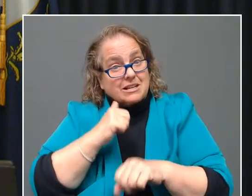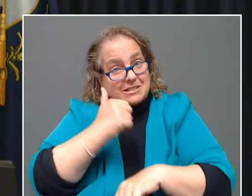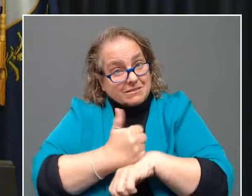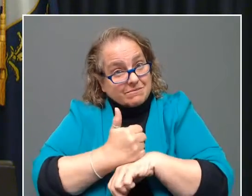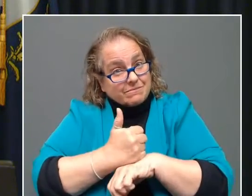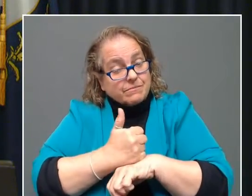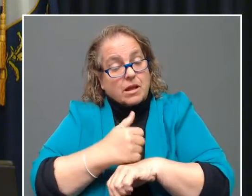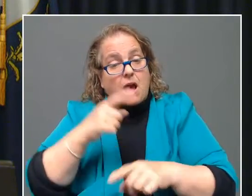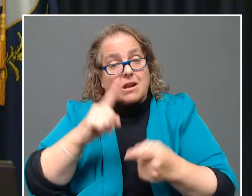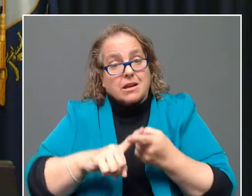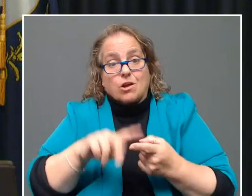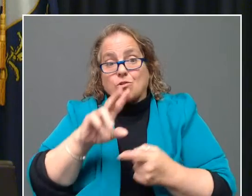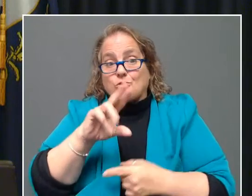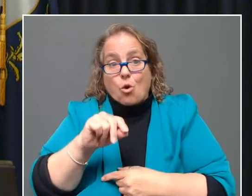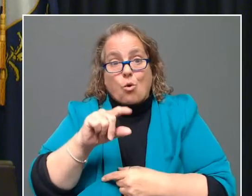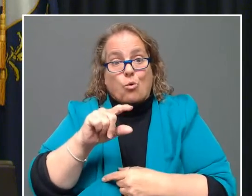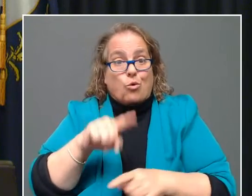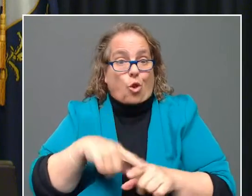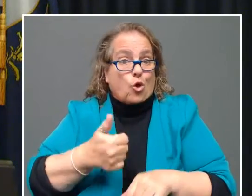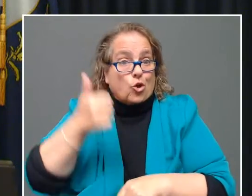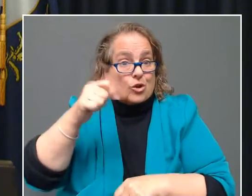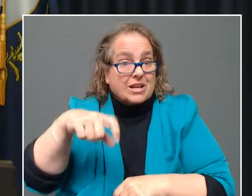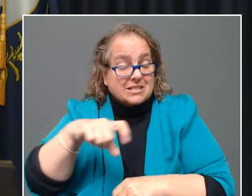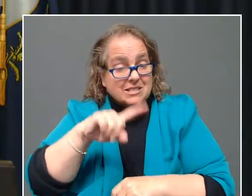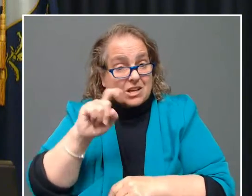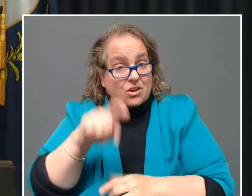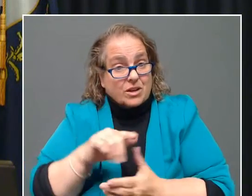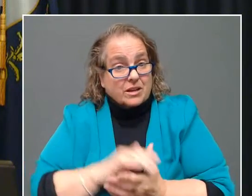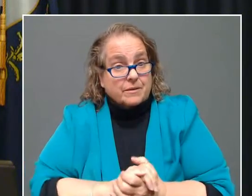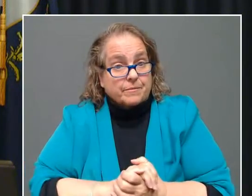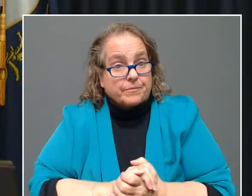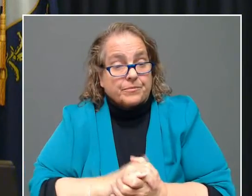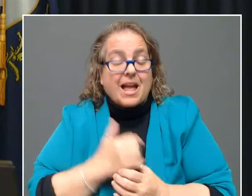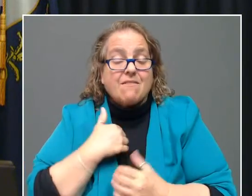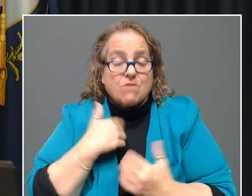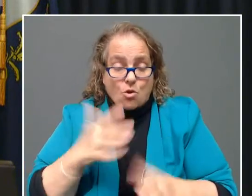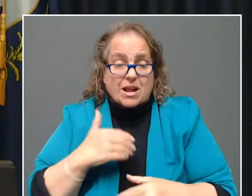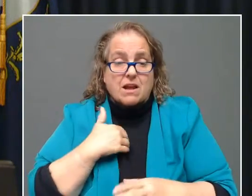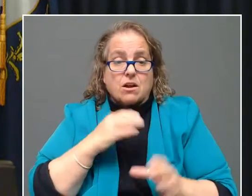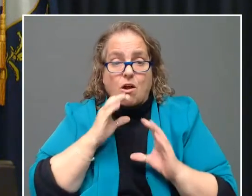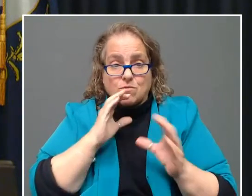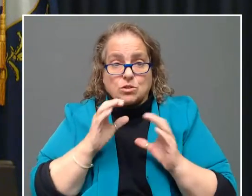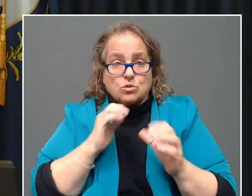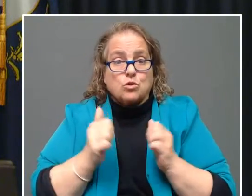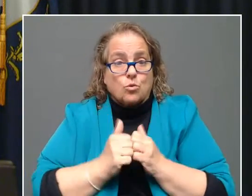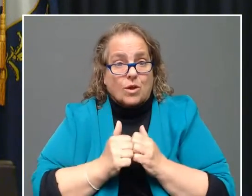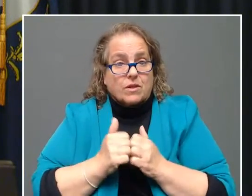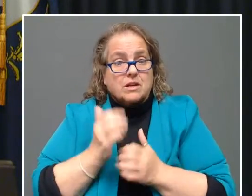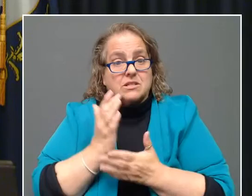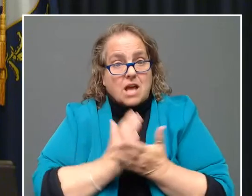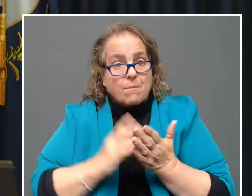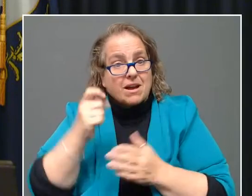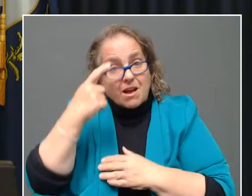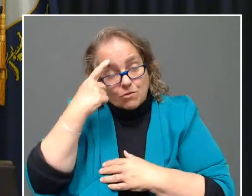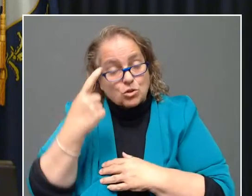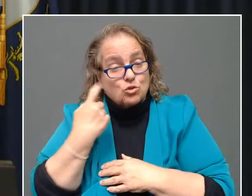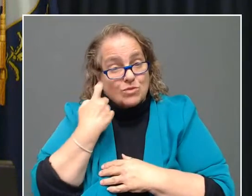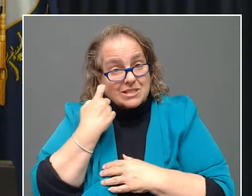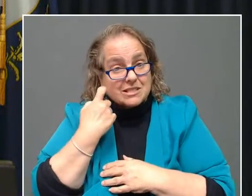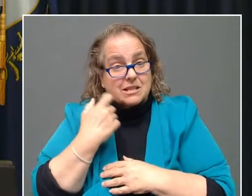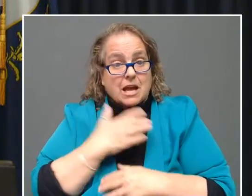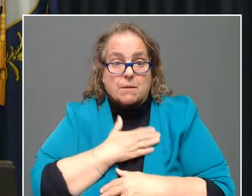longer necessary? I've had conversations with certain governors recently, admittedly not